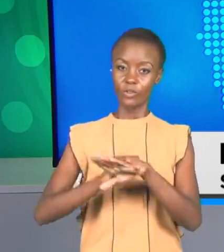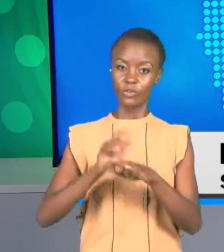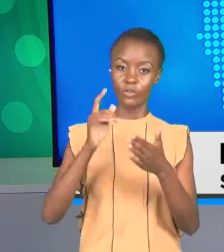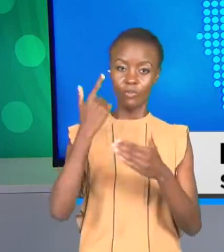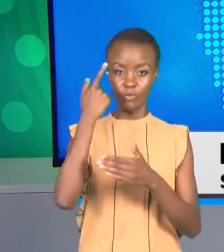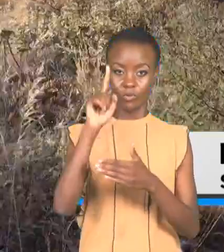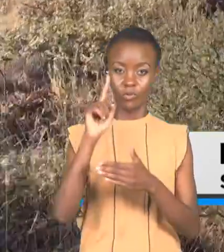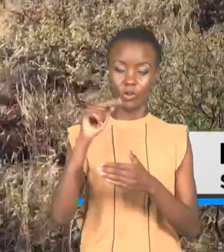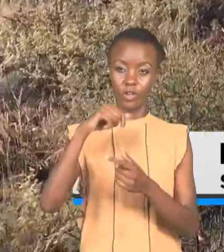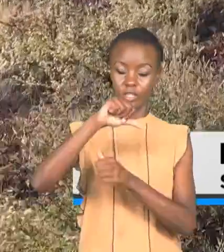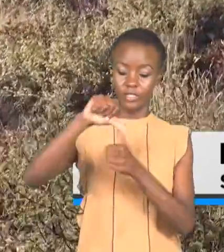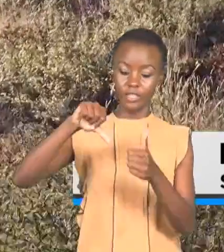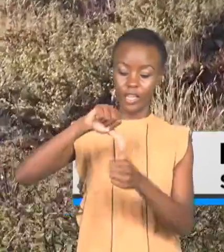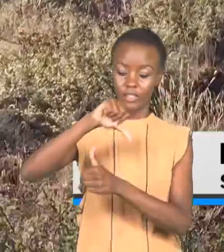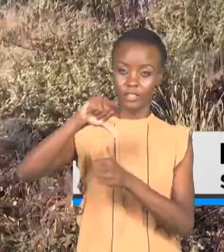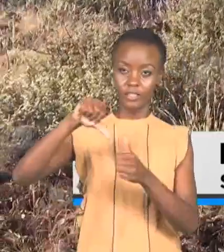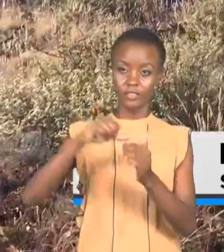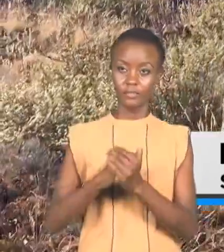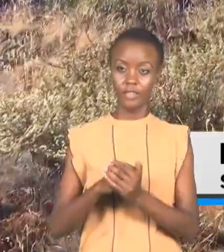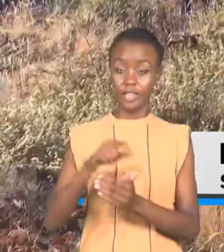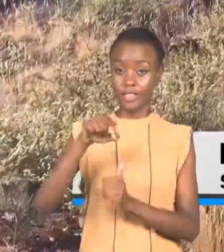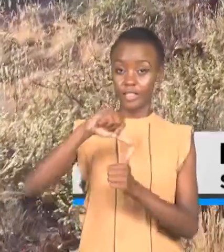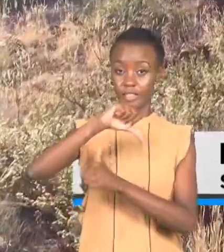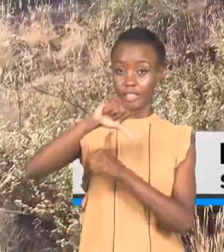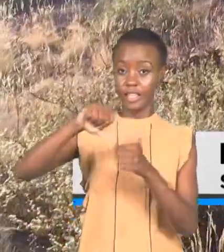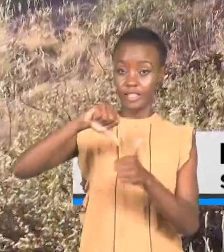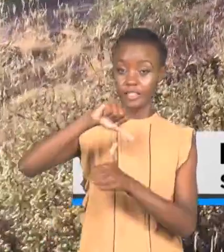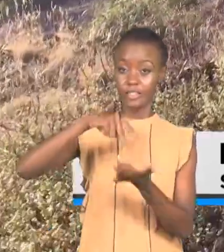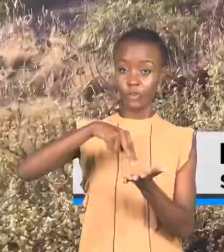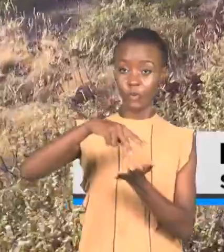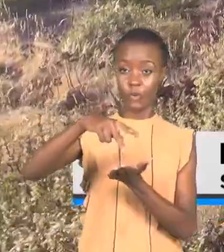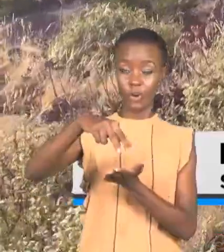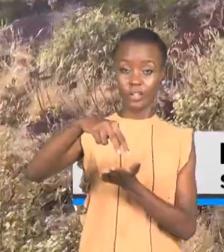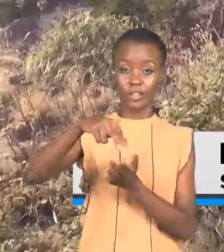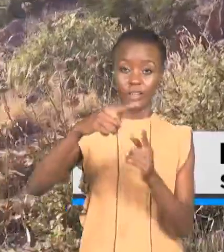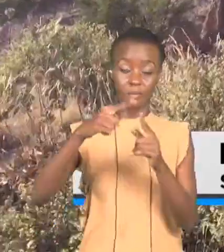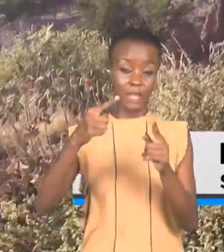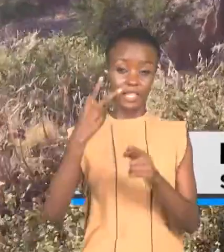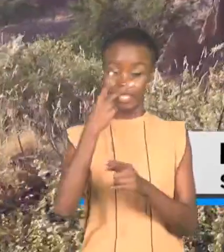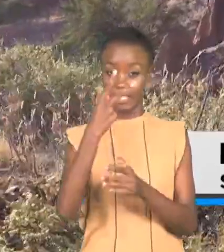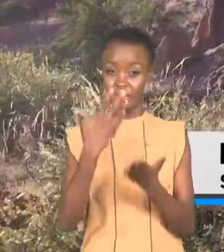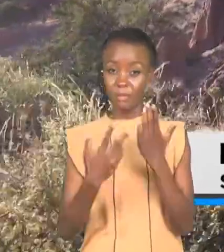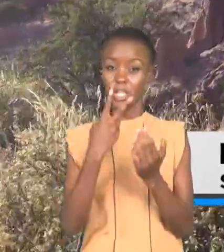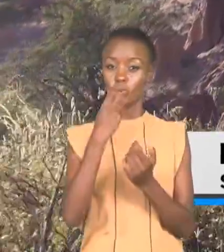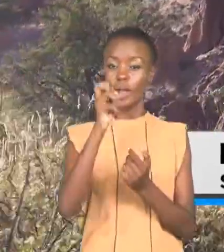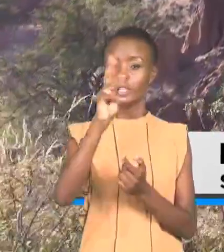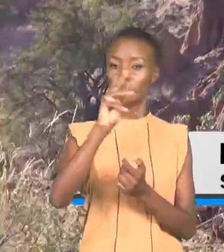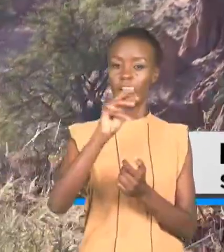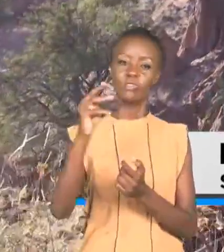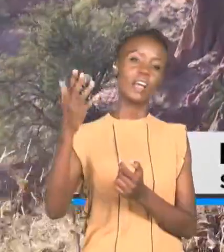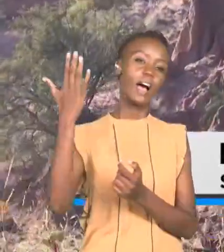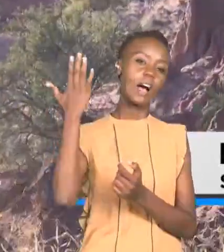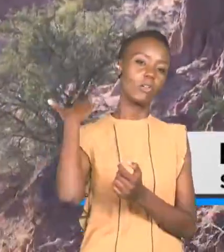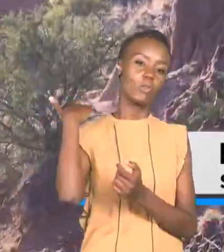paleontologists. These archaeologists are on a short hike, but it could take them back 200 million years into the